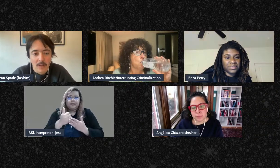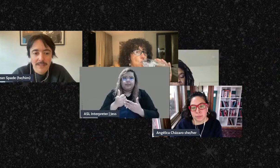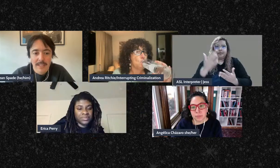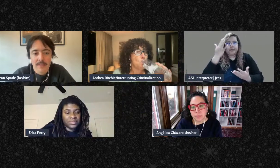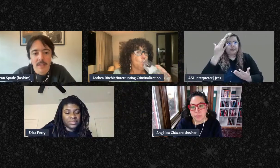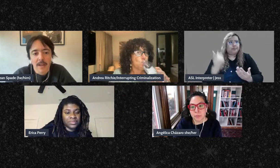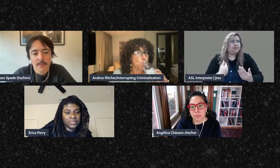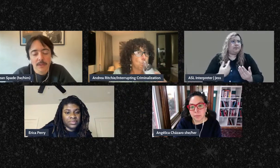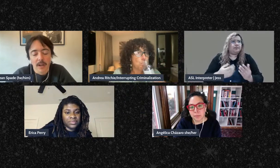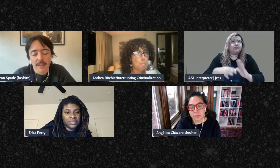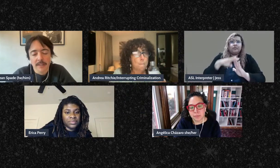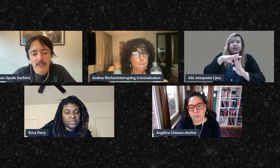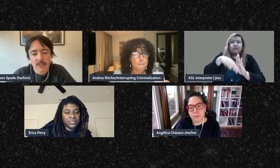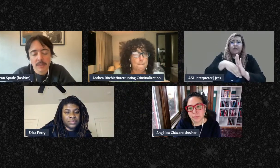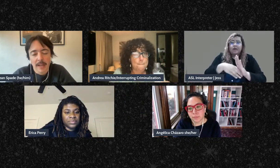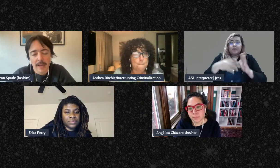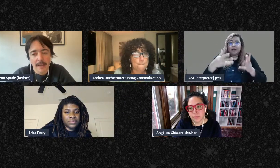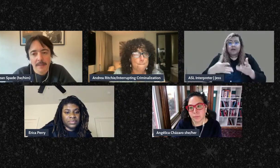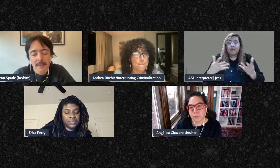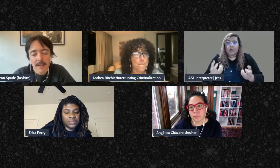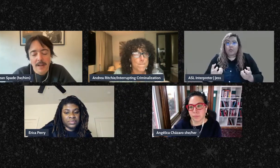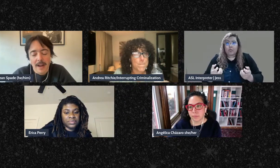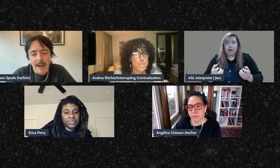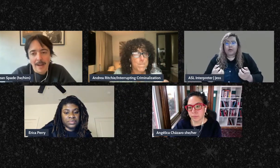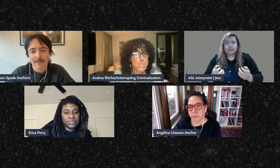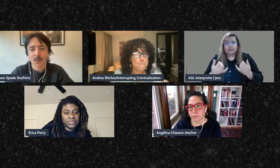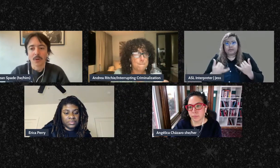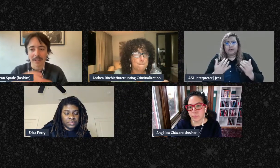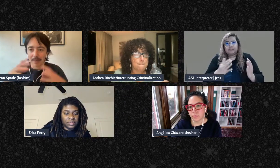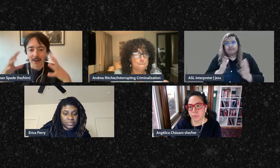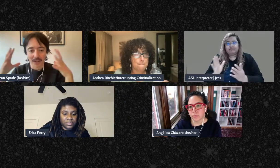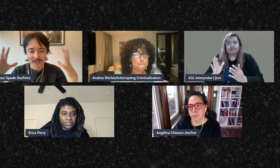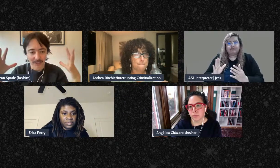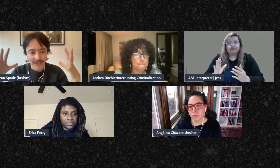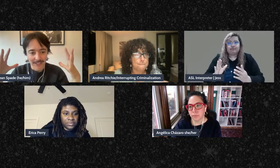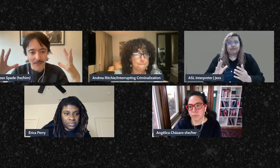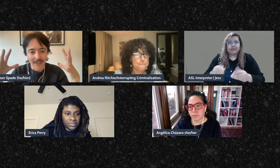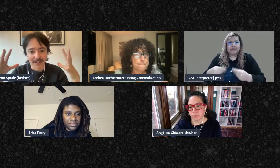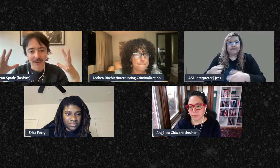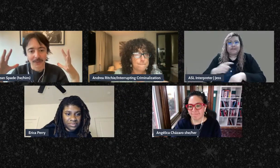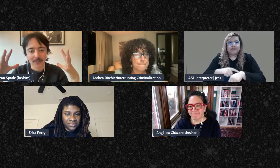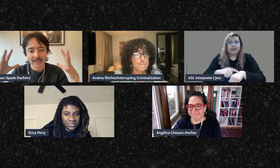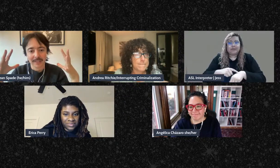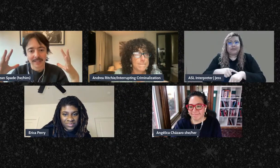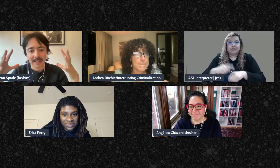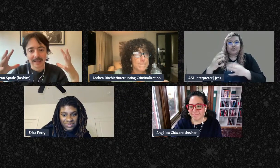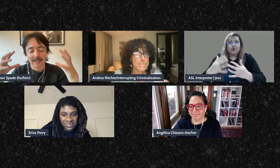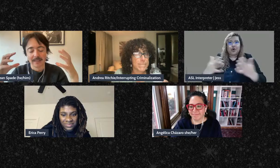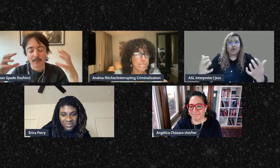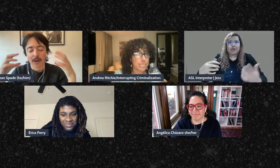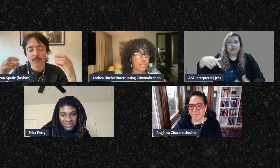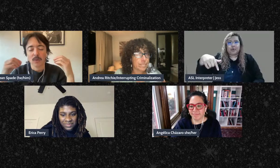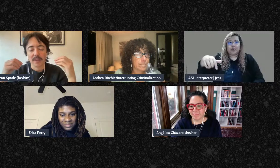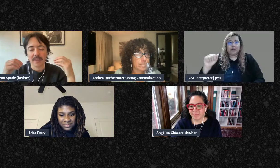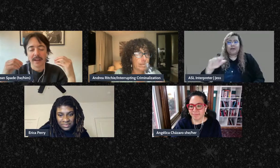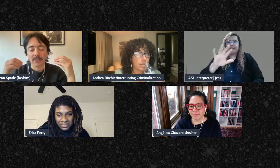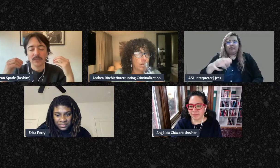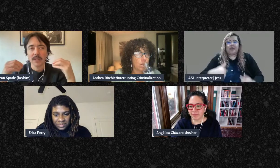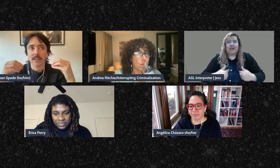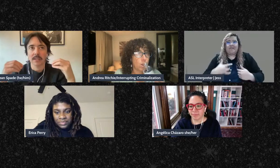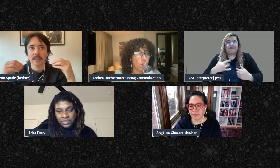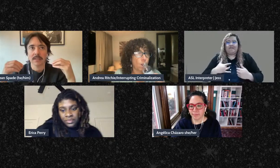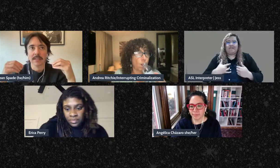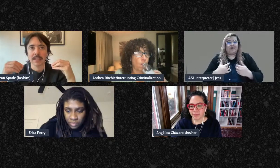left, and I want to save time for audience Q&A. I'm torn by all the directions I want to go. And part of what